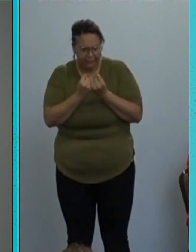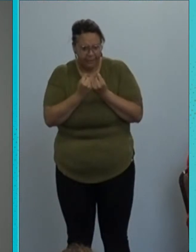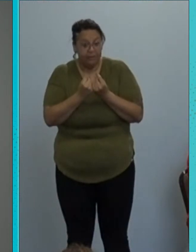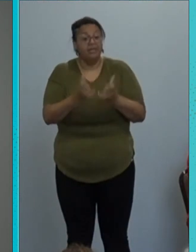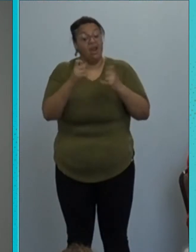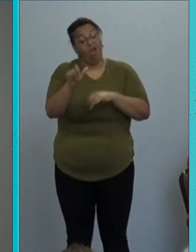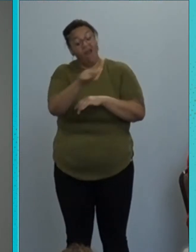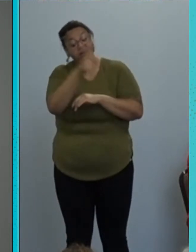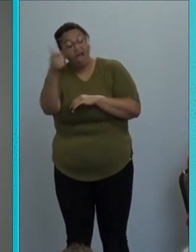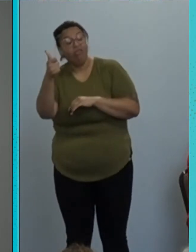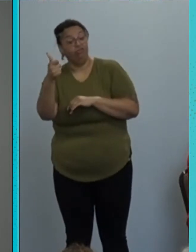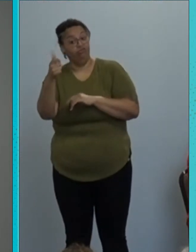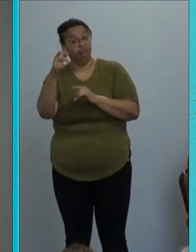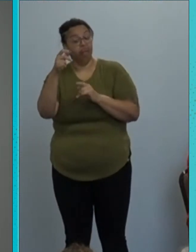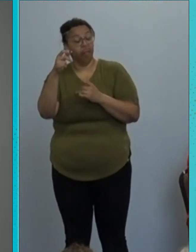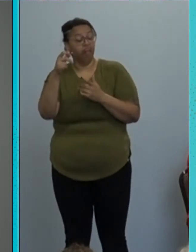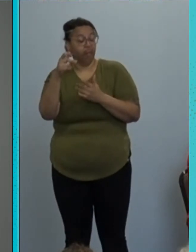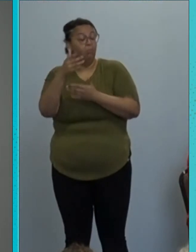aspect of